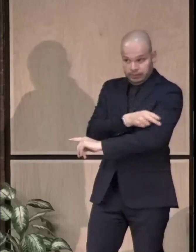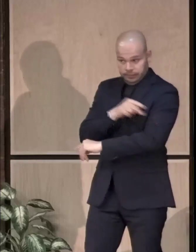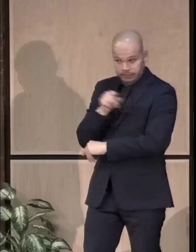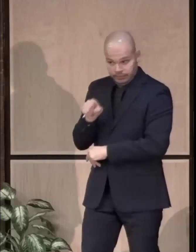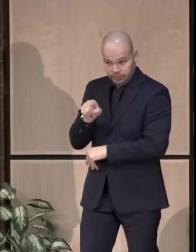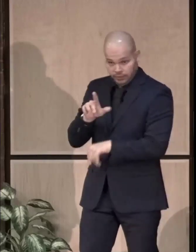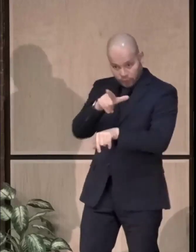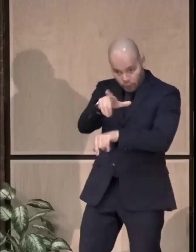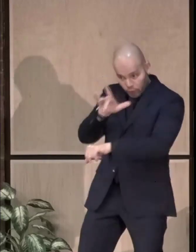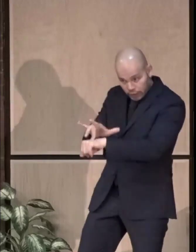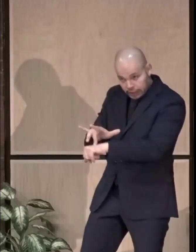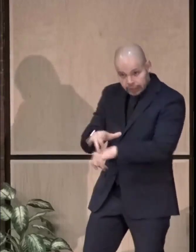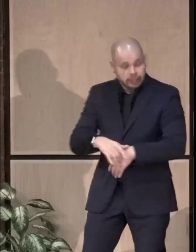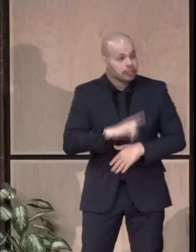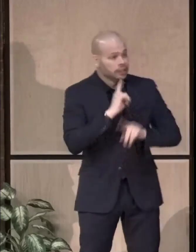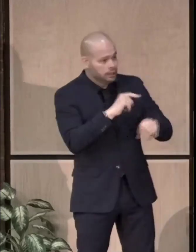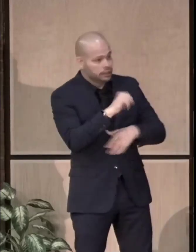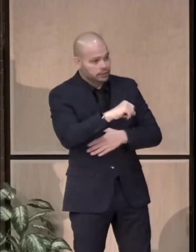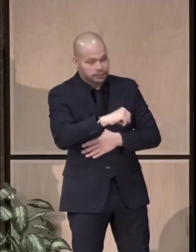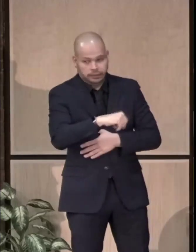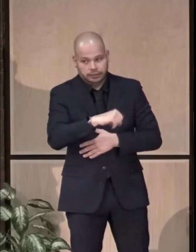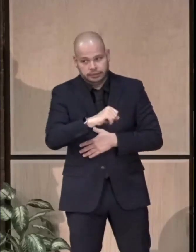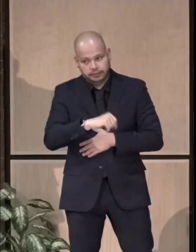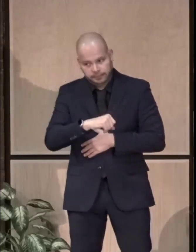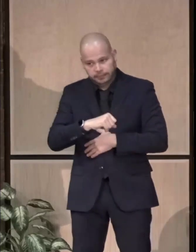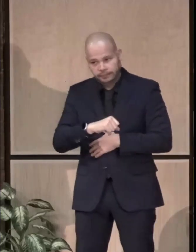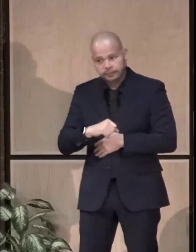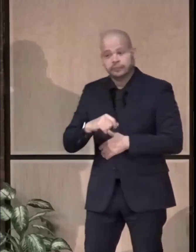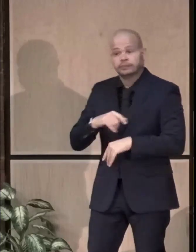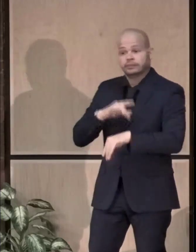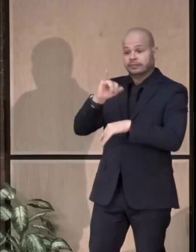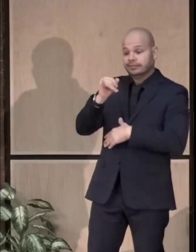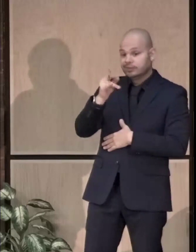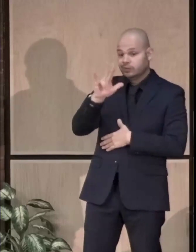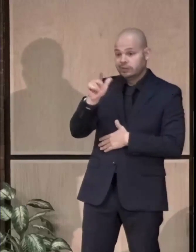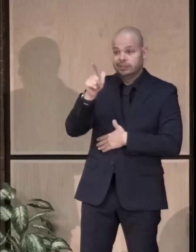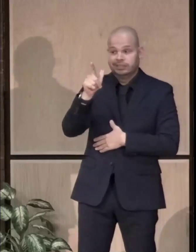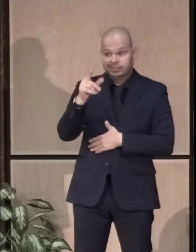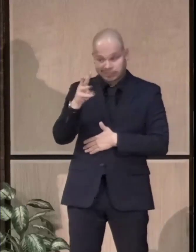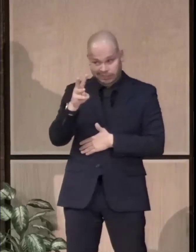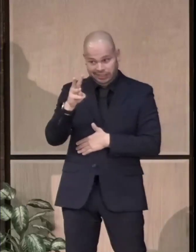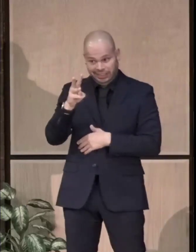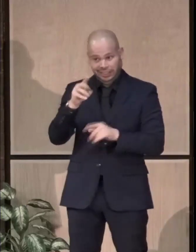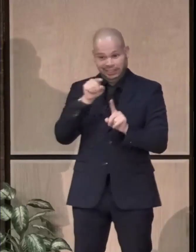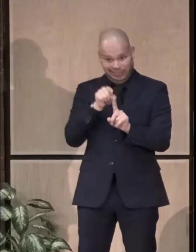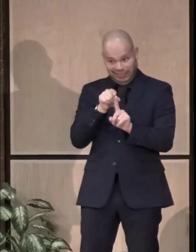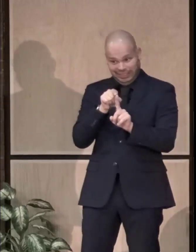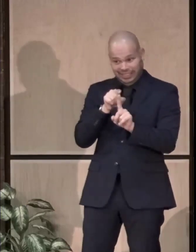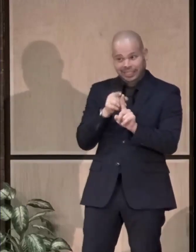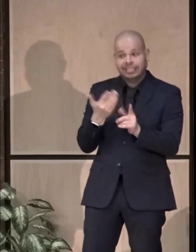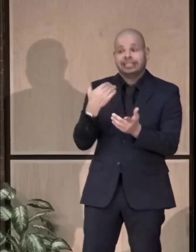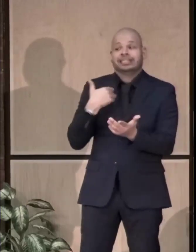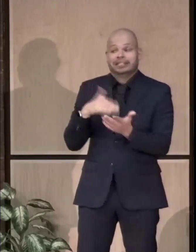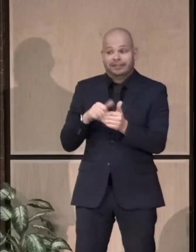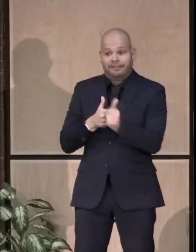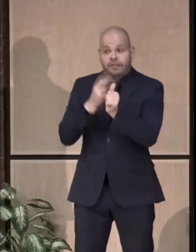up, yes, going to Keller, both on the 16th of July after the initial incident. And then I did follow up later